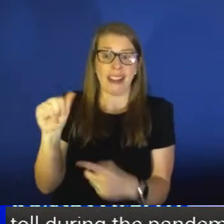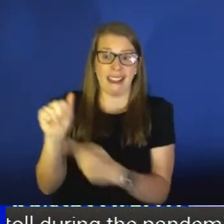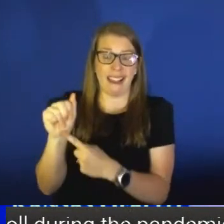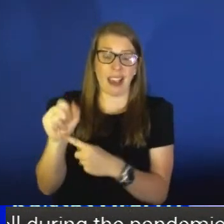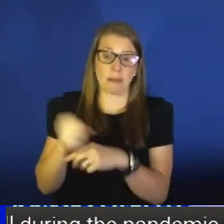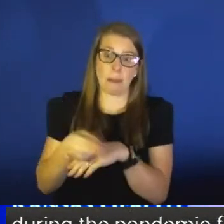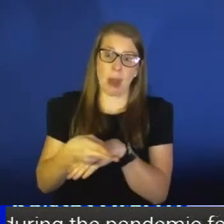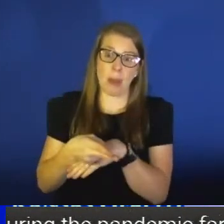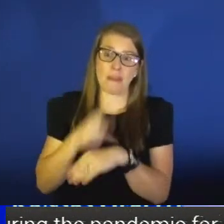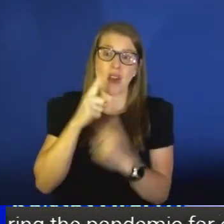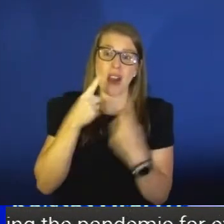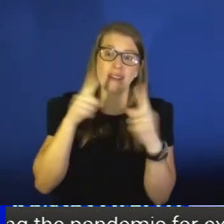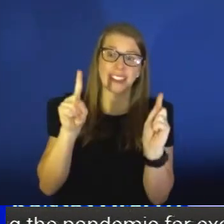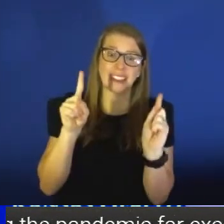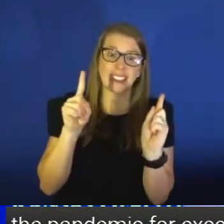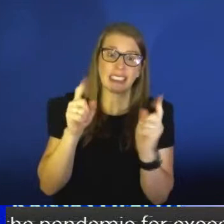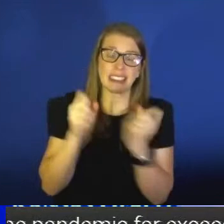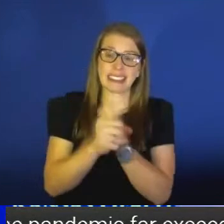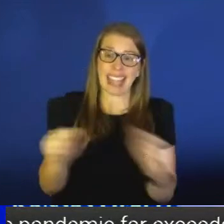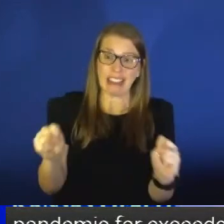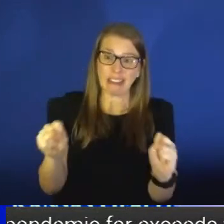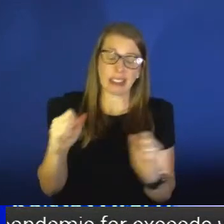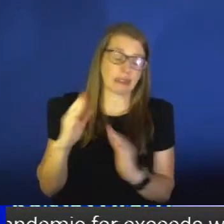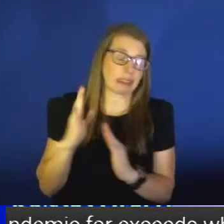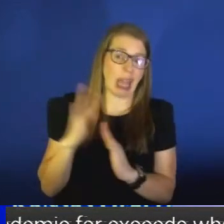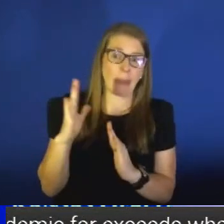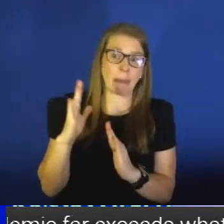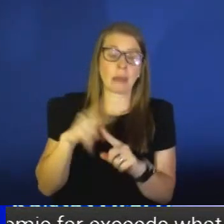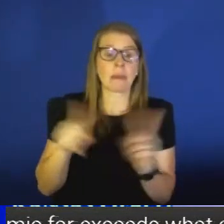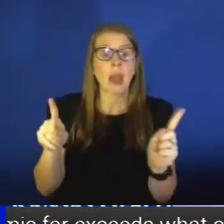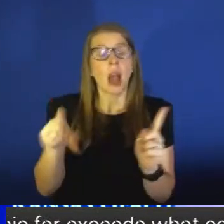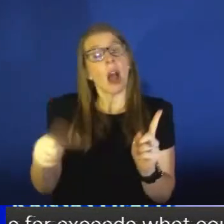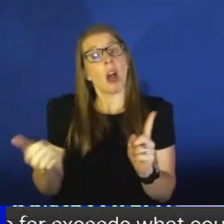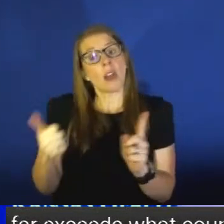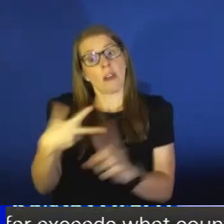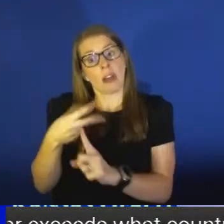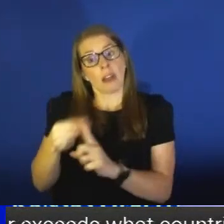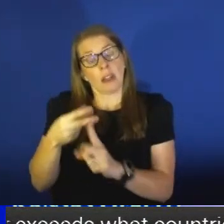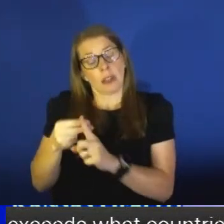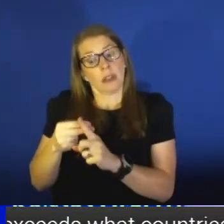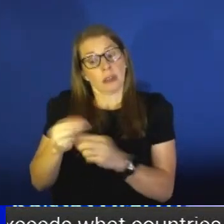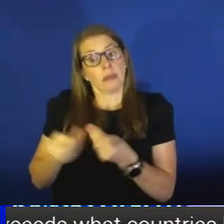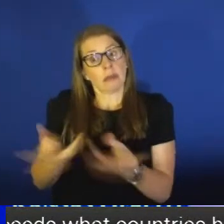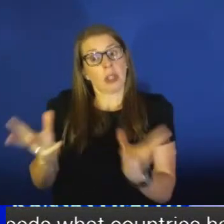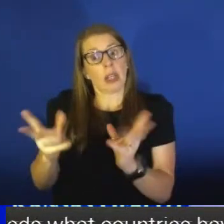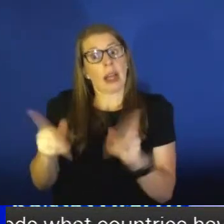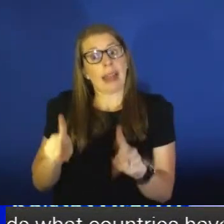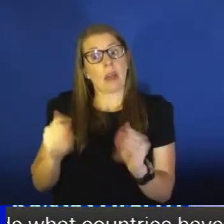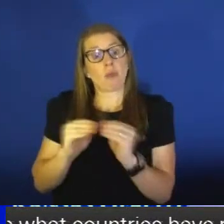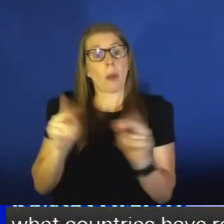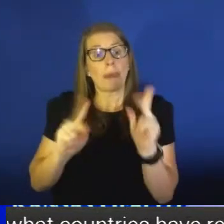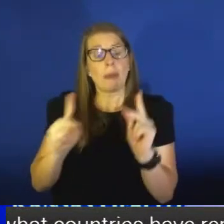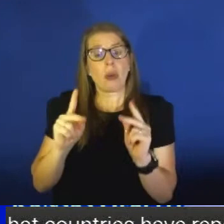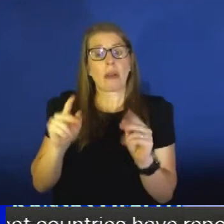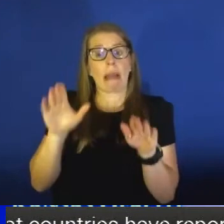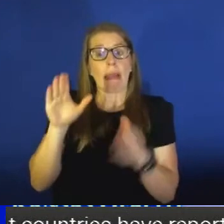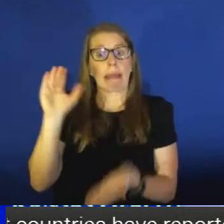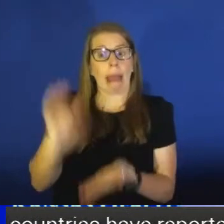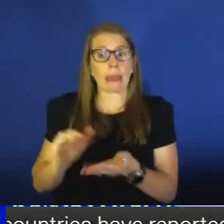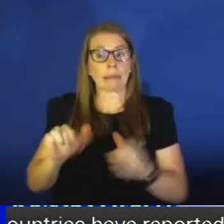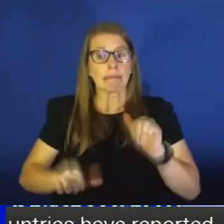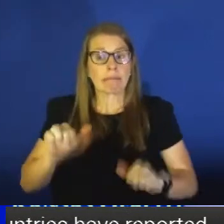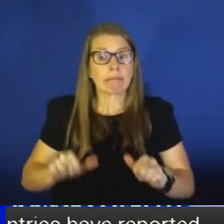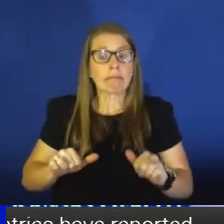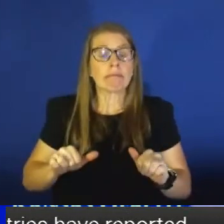efficacy and safety. But if there are a couple vaccines that also come out that allow more people to be less hesitant and anxious about getting the